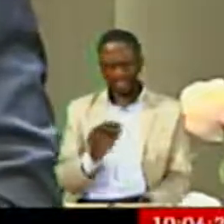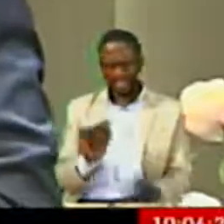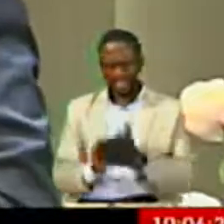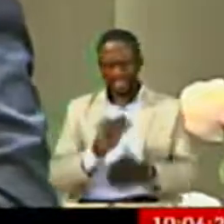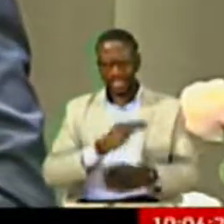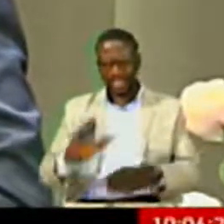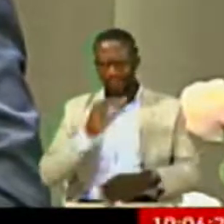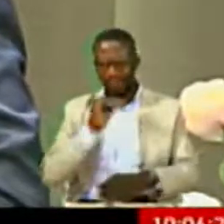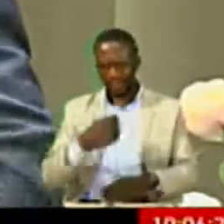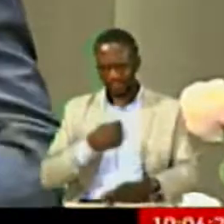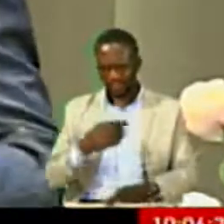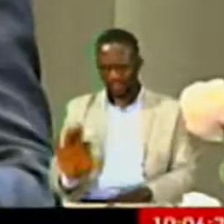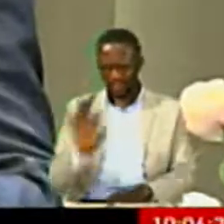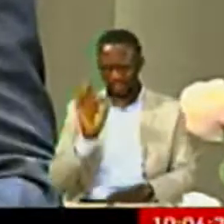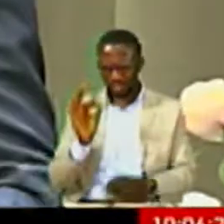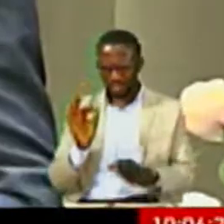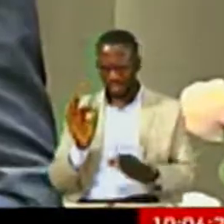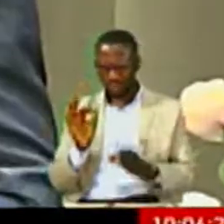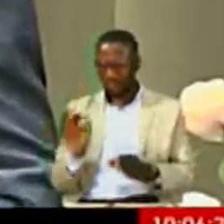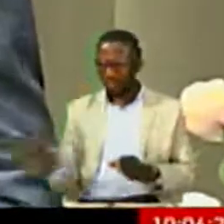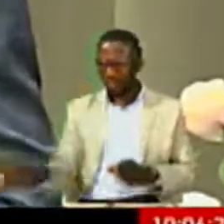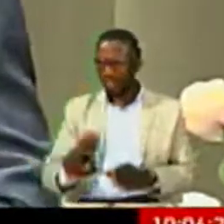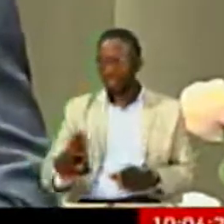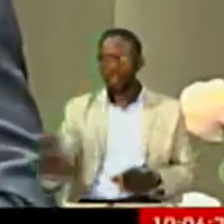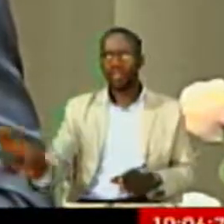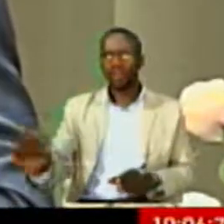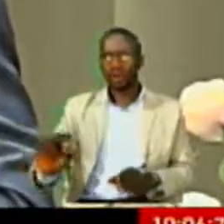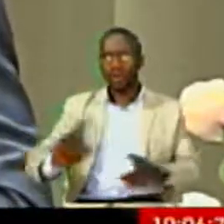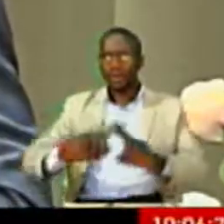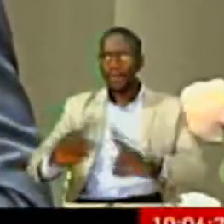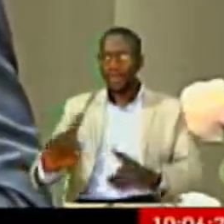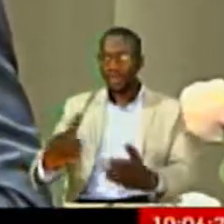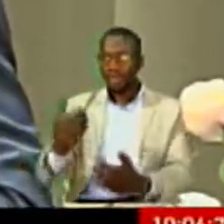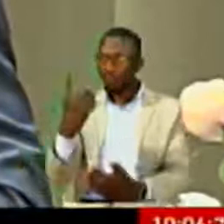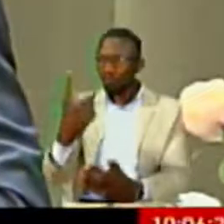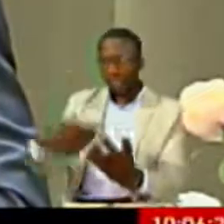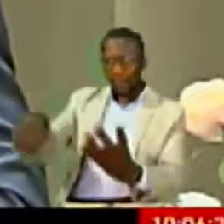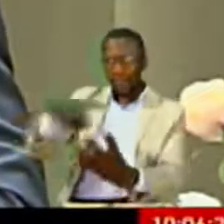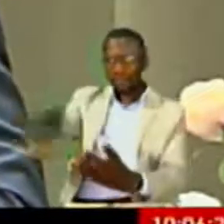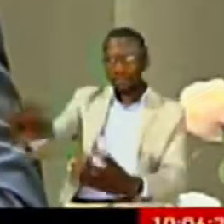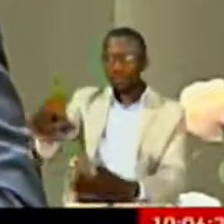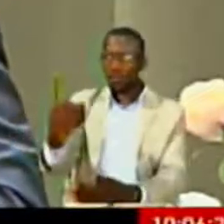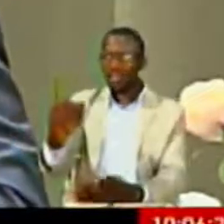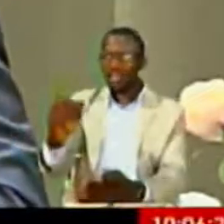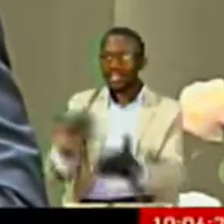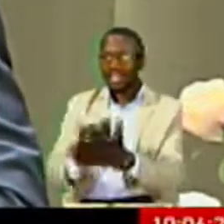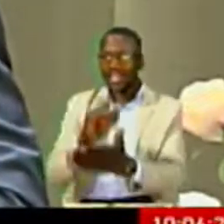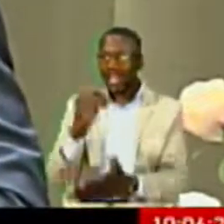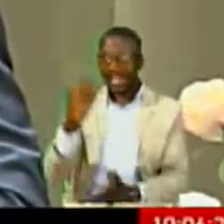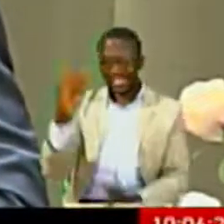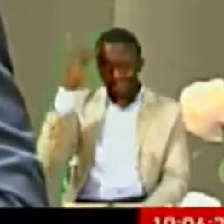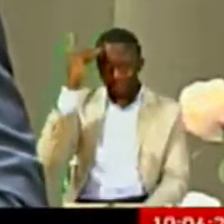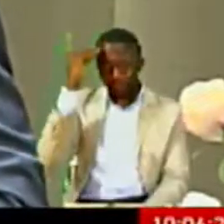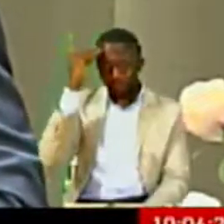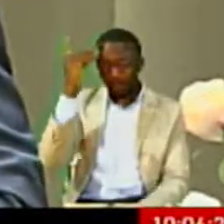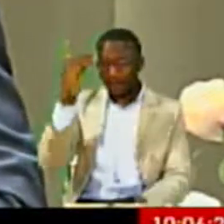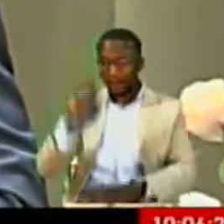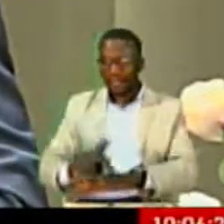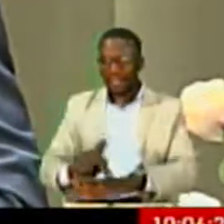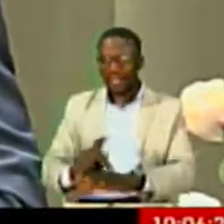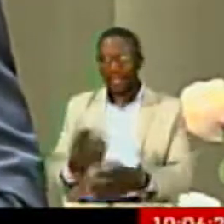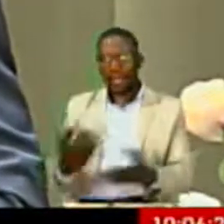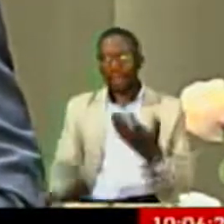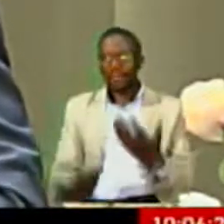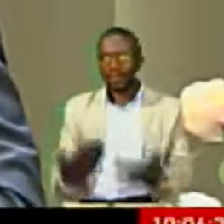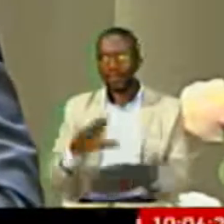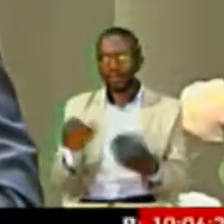not I who chose you. Mais l'un de vous est un démon. One of you is a demon. Pierre. Peter. Malgré tout ce qu'il faisait. No matter all